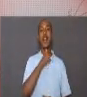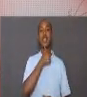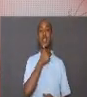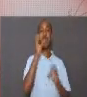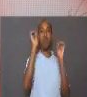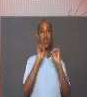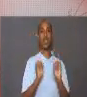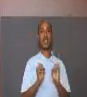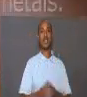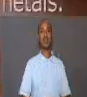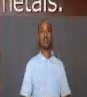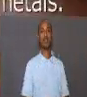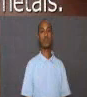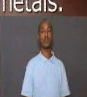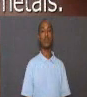acidic oxides.